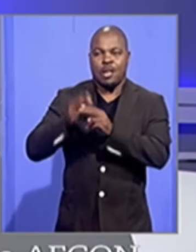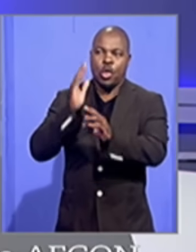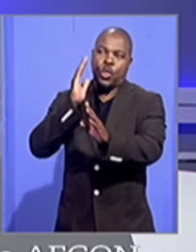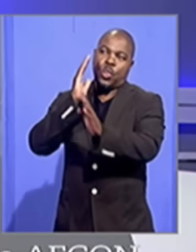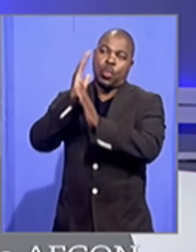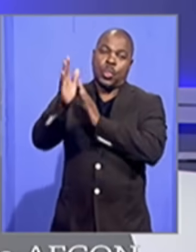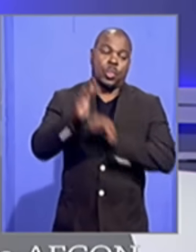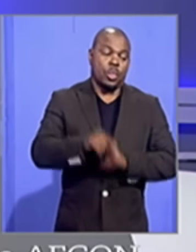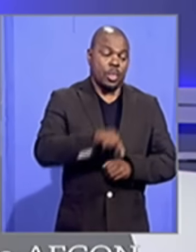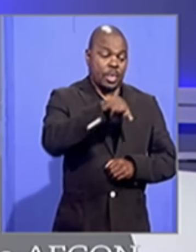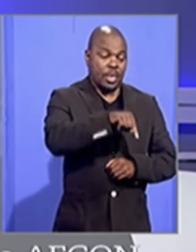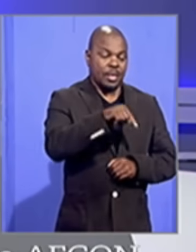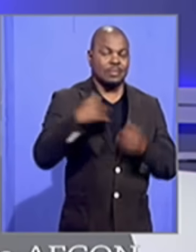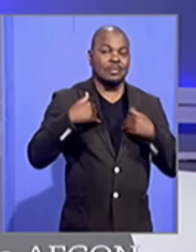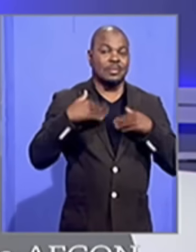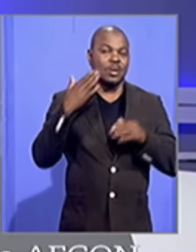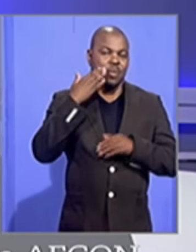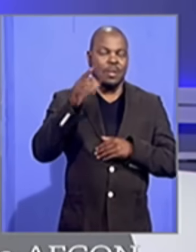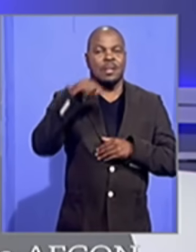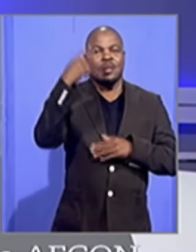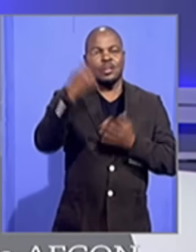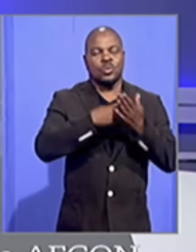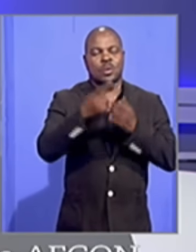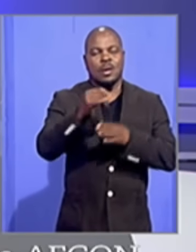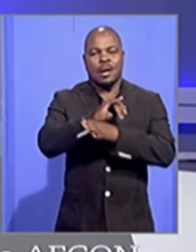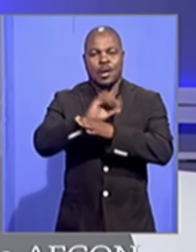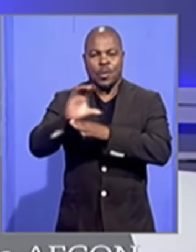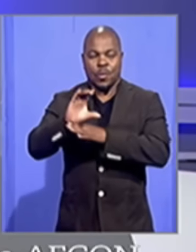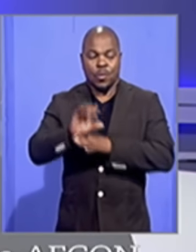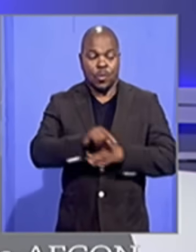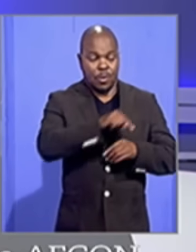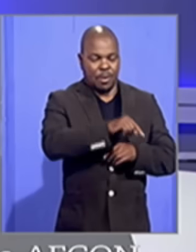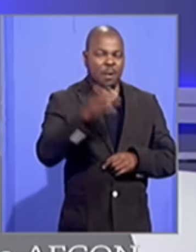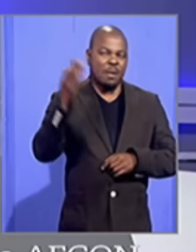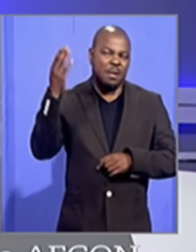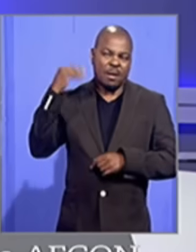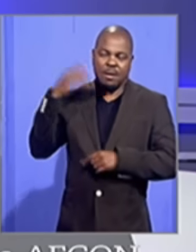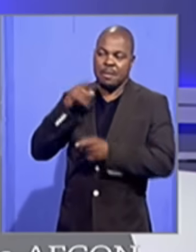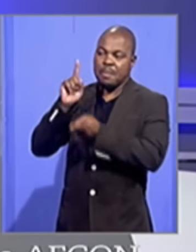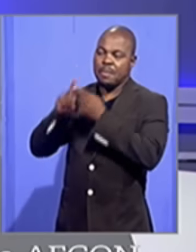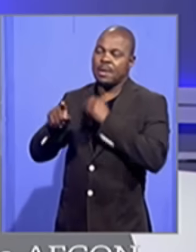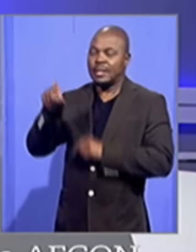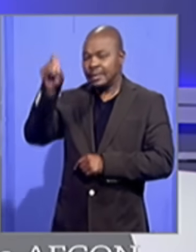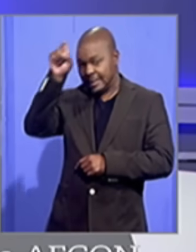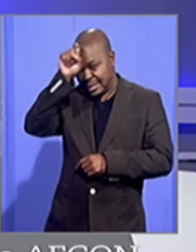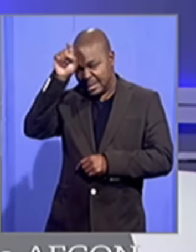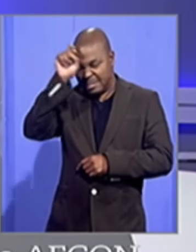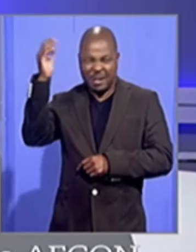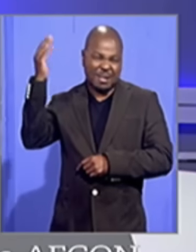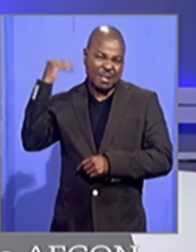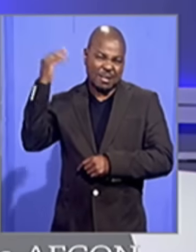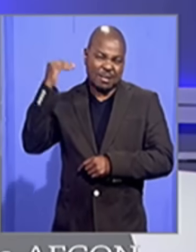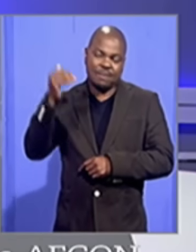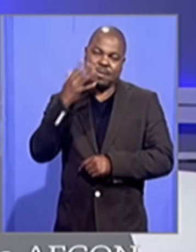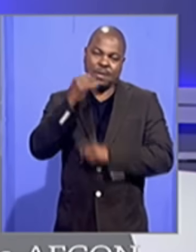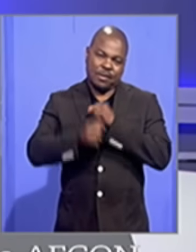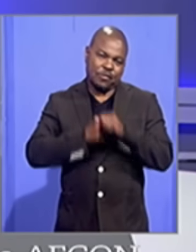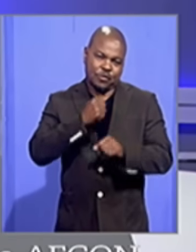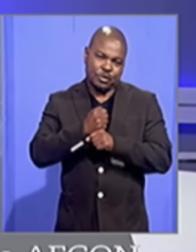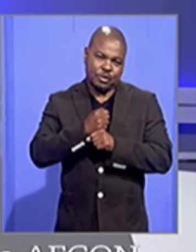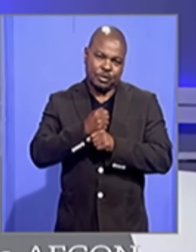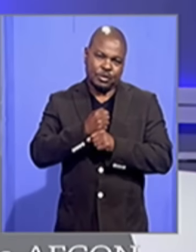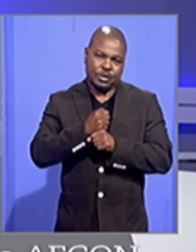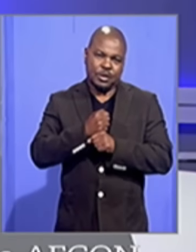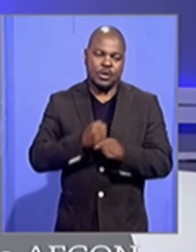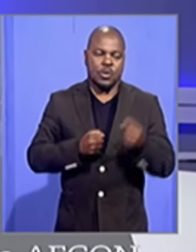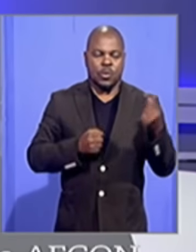simololang beke e e tlang kwa Ivory Coast. Bafana ba fentse Egypt ka nnogo lefela mo metshamekong ya bofelo ya AFCON dingwaga di le tlhano